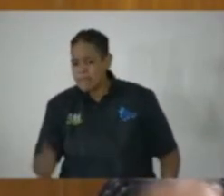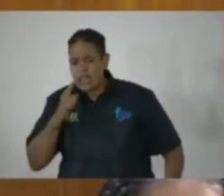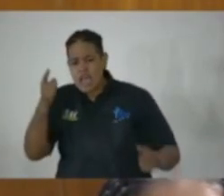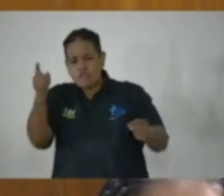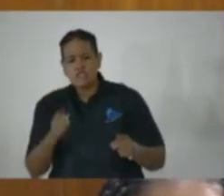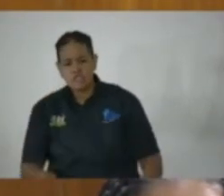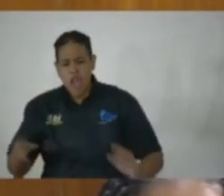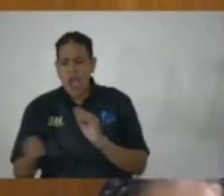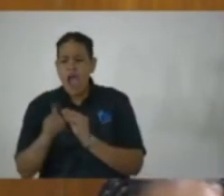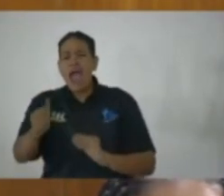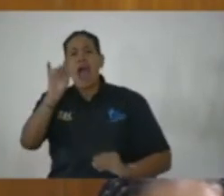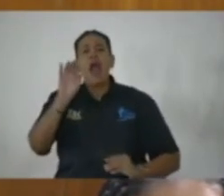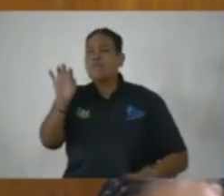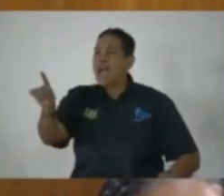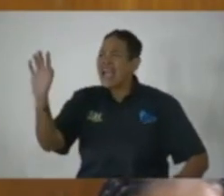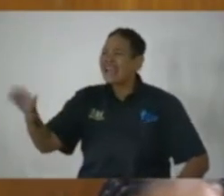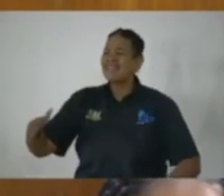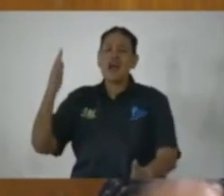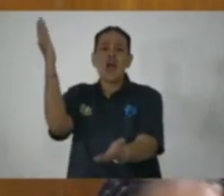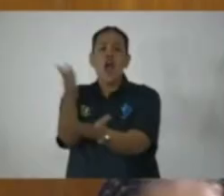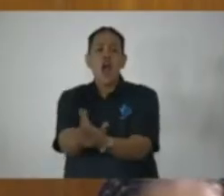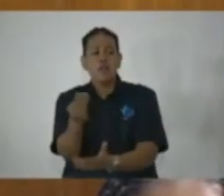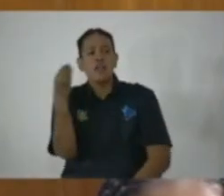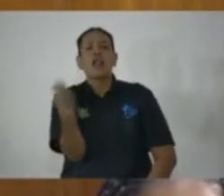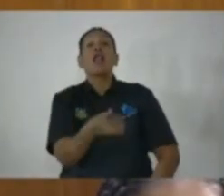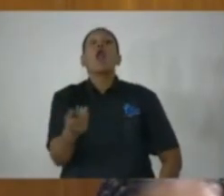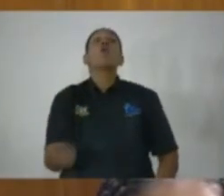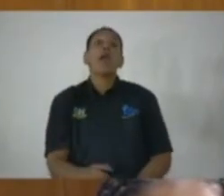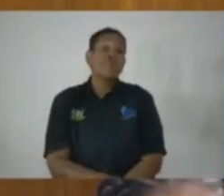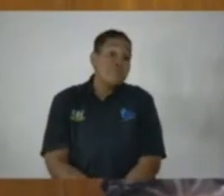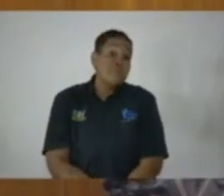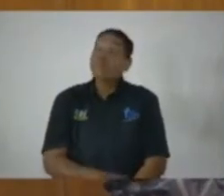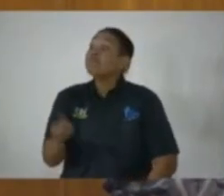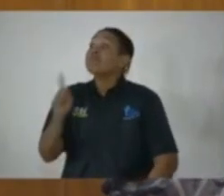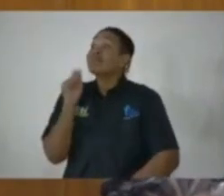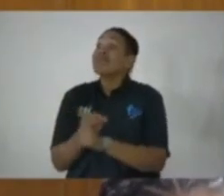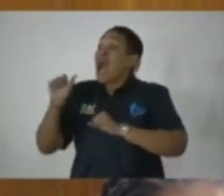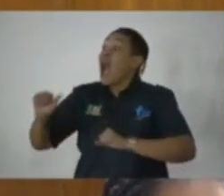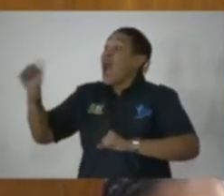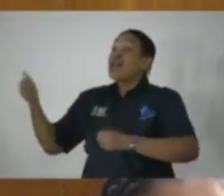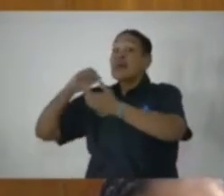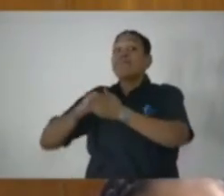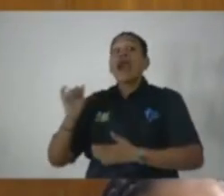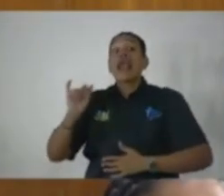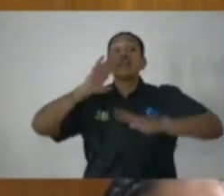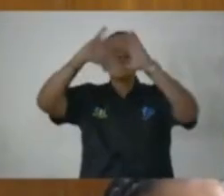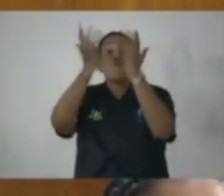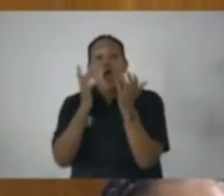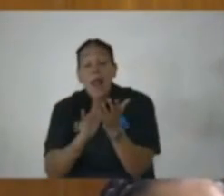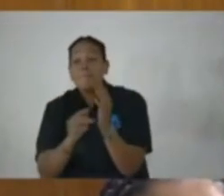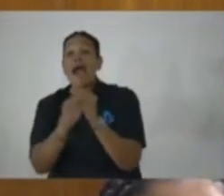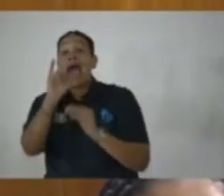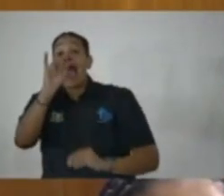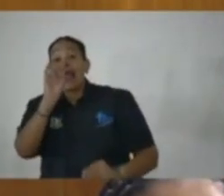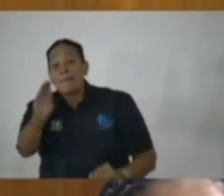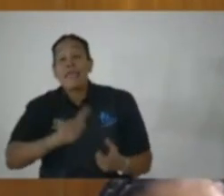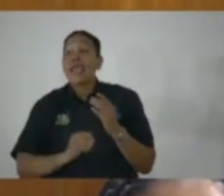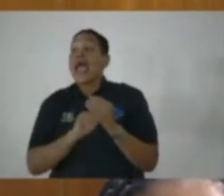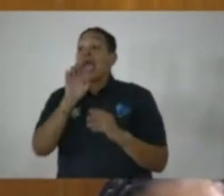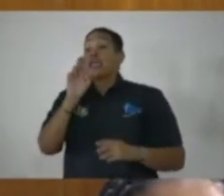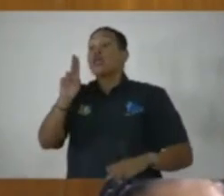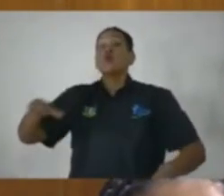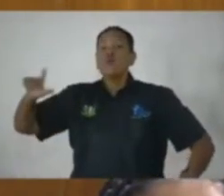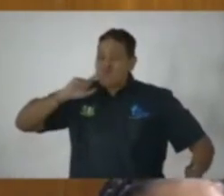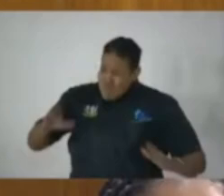result, the IMF halted disbursement. And guess what happened? And other partners such as the World Bank, the IDB, and the